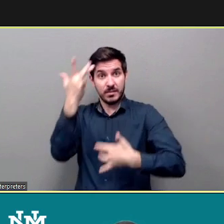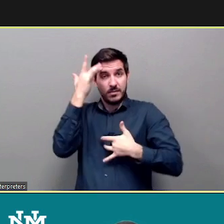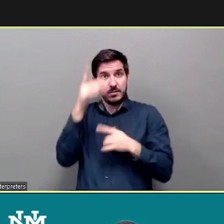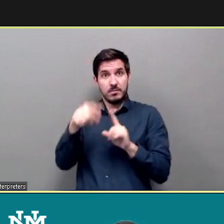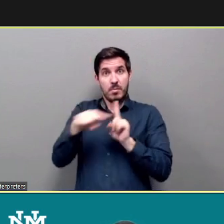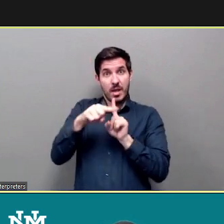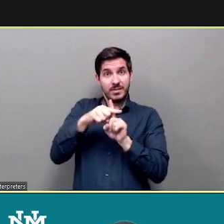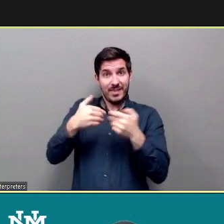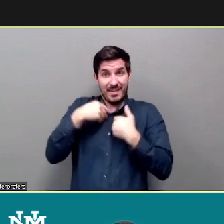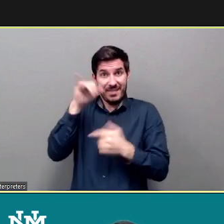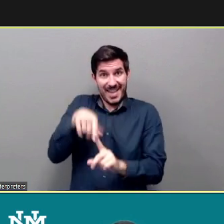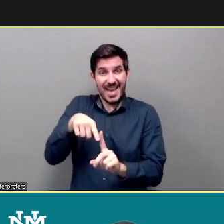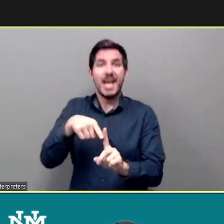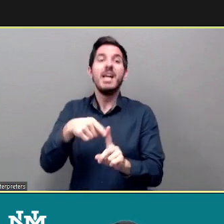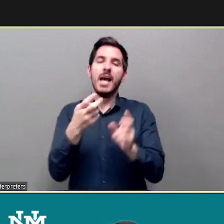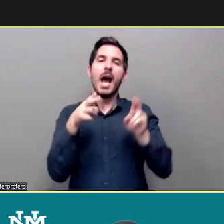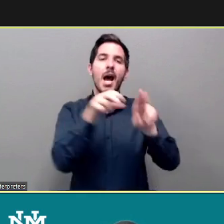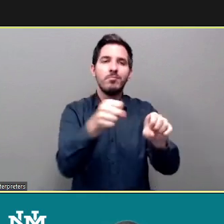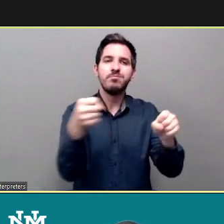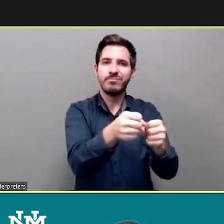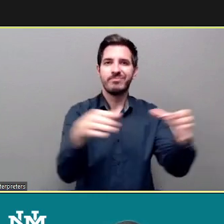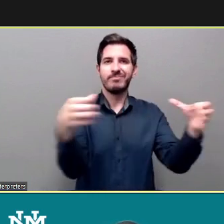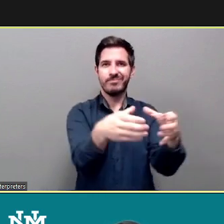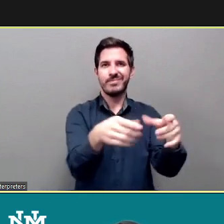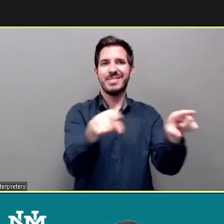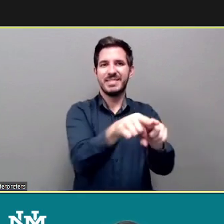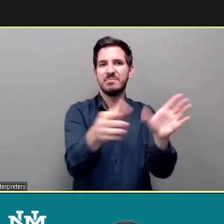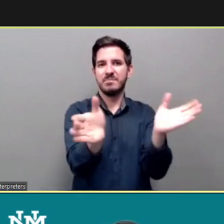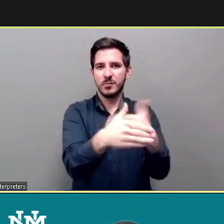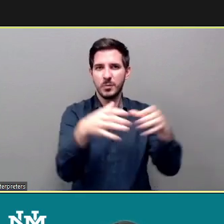our OR pre-op, post-op waiting rooms